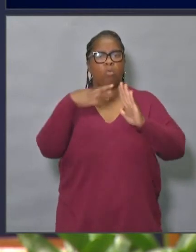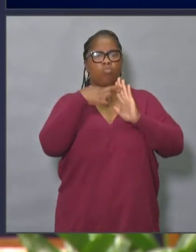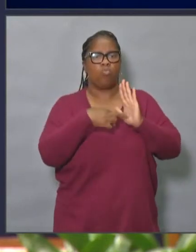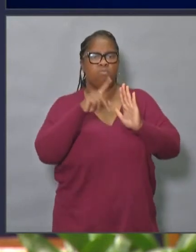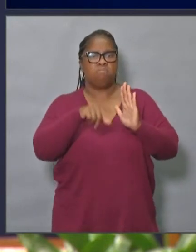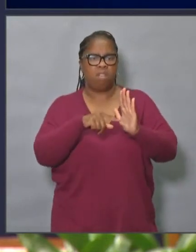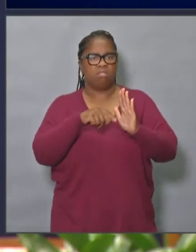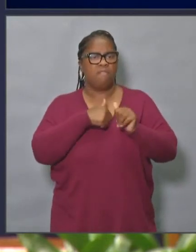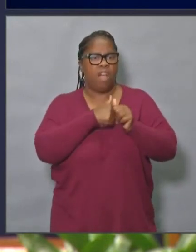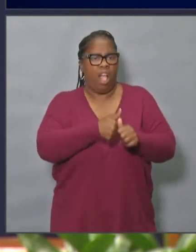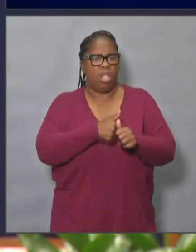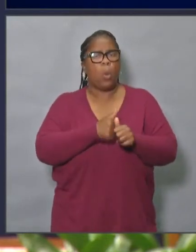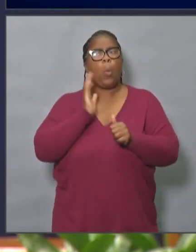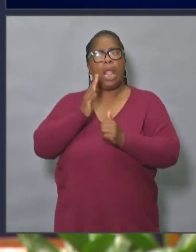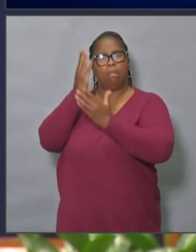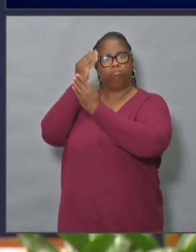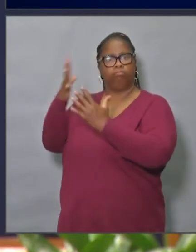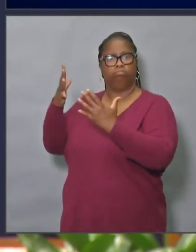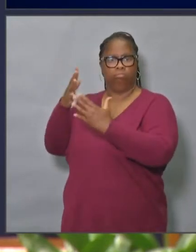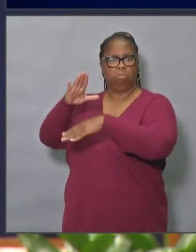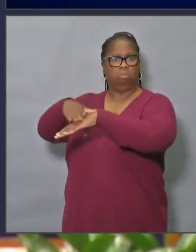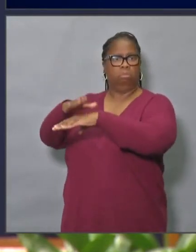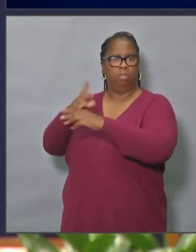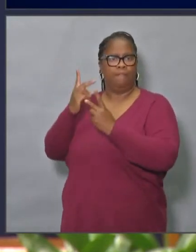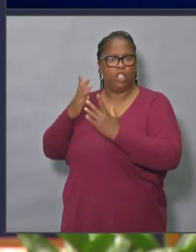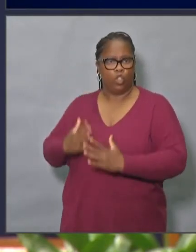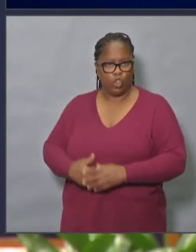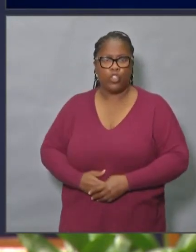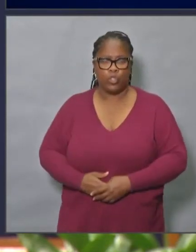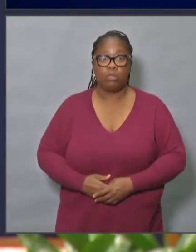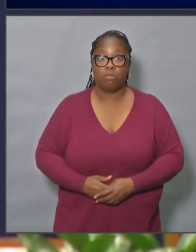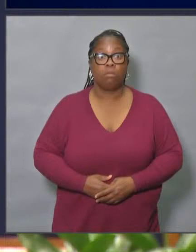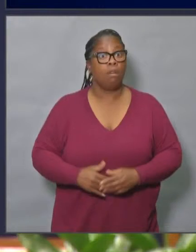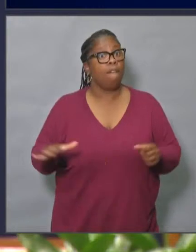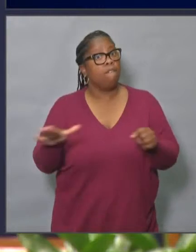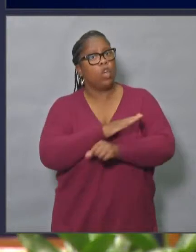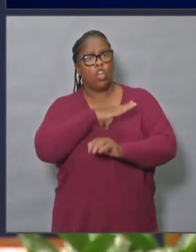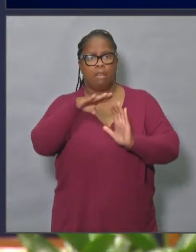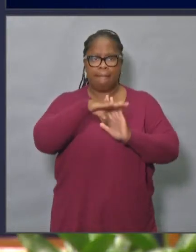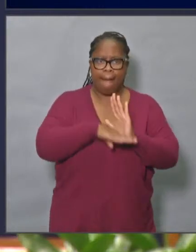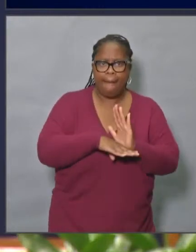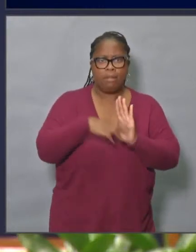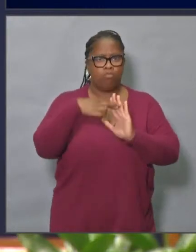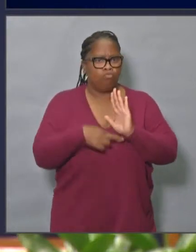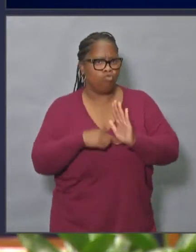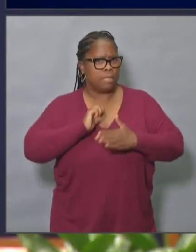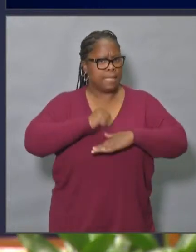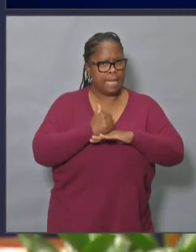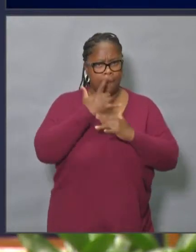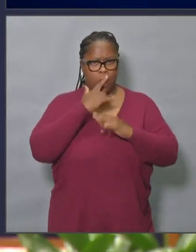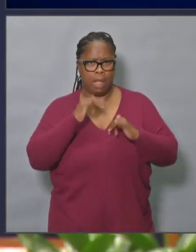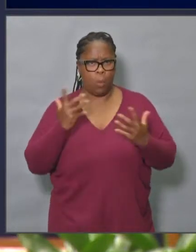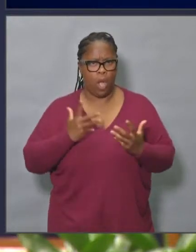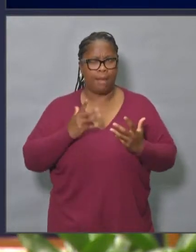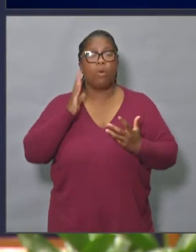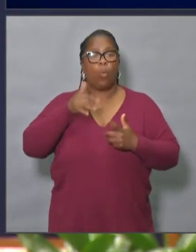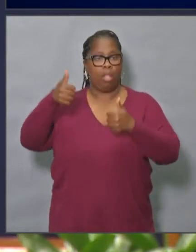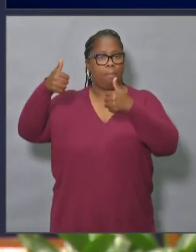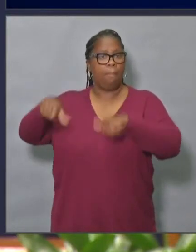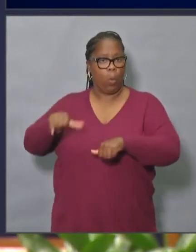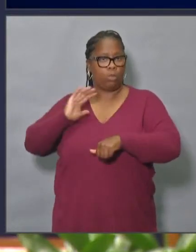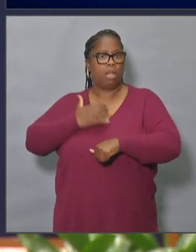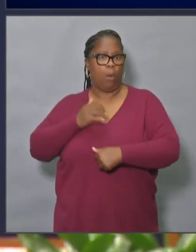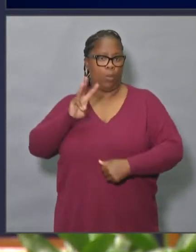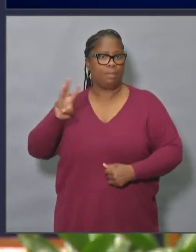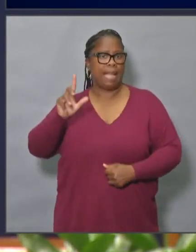any visitors. We'll be posting on our website the full guidance and the protocols for visitation at skilled nursing facilities